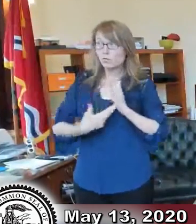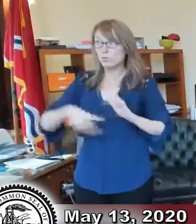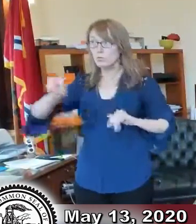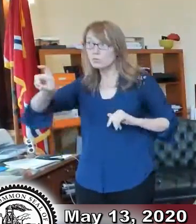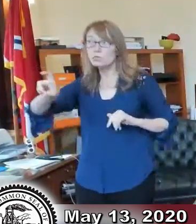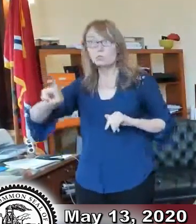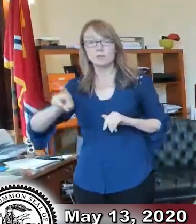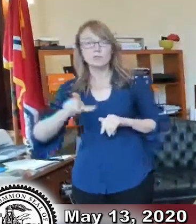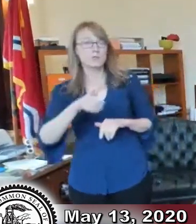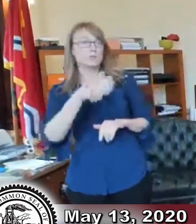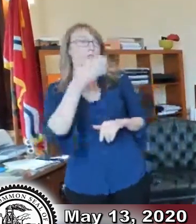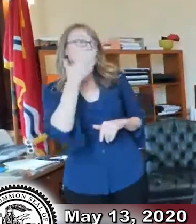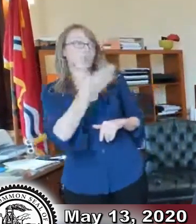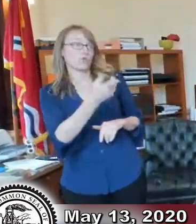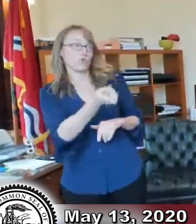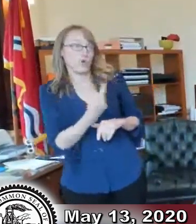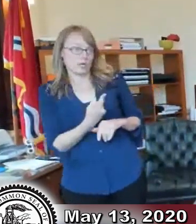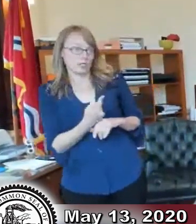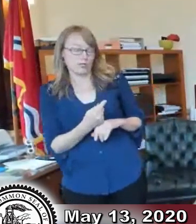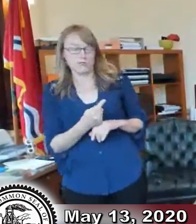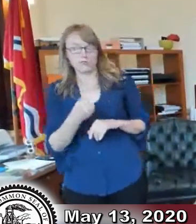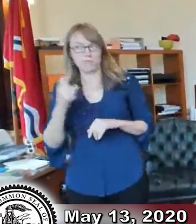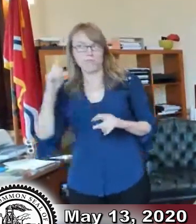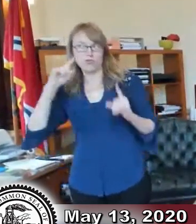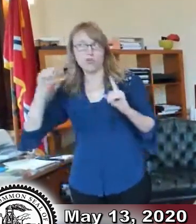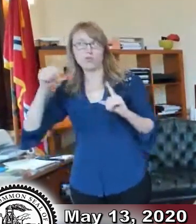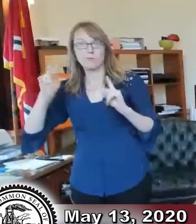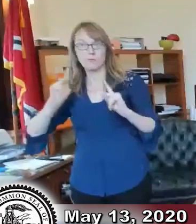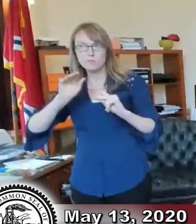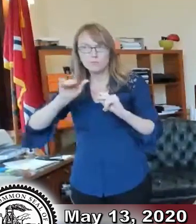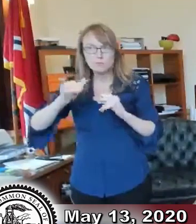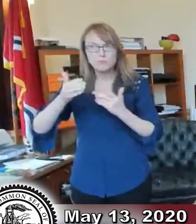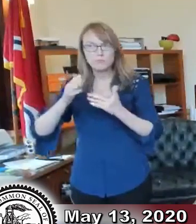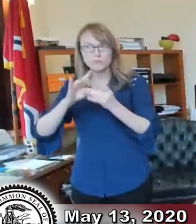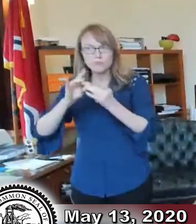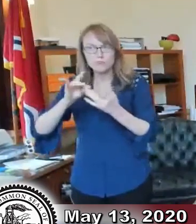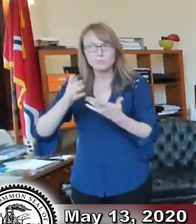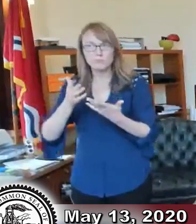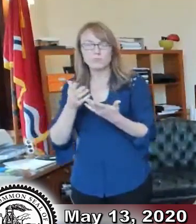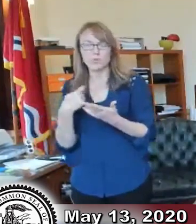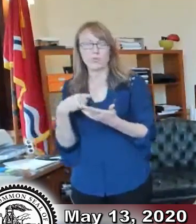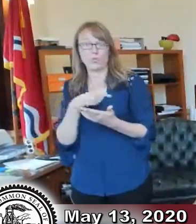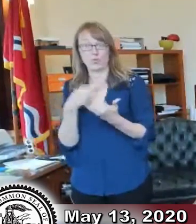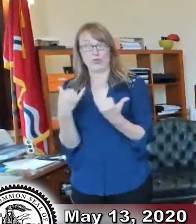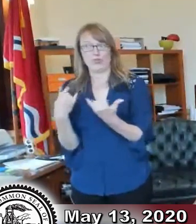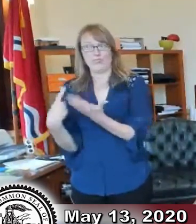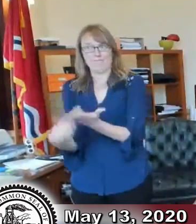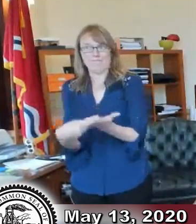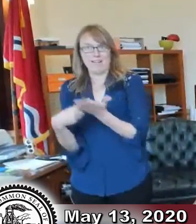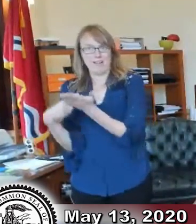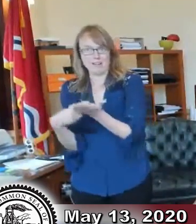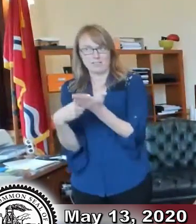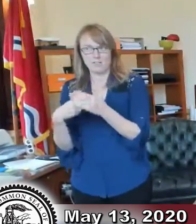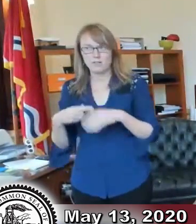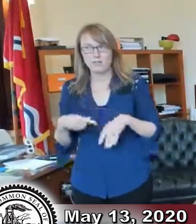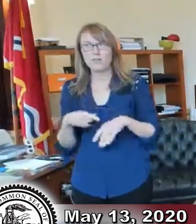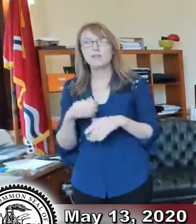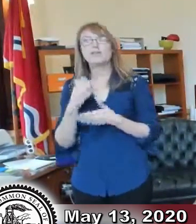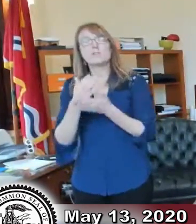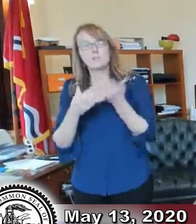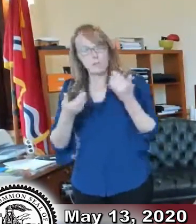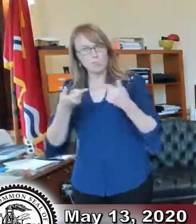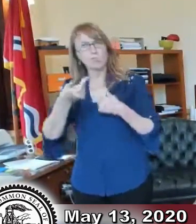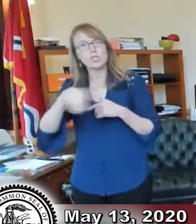people who want to go to their gym and people who operate gyms. We are in conversations now with some of the